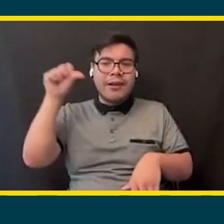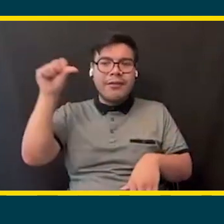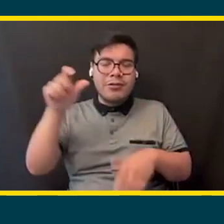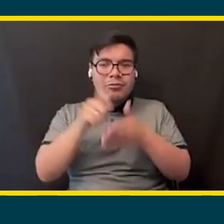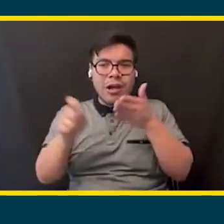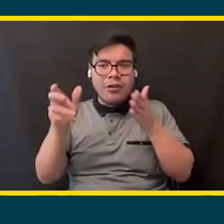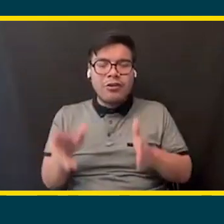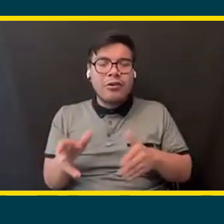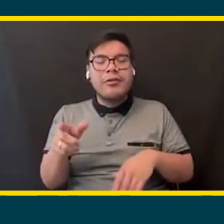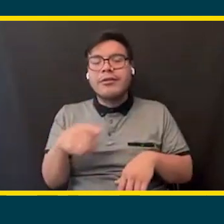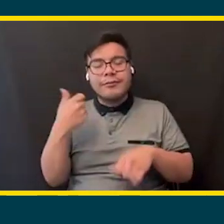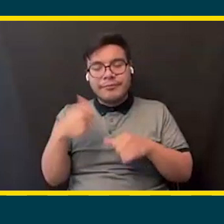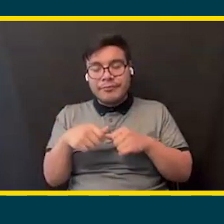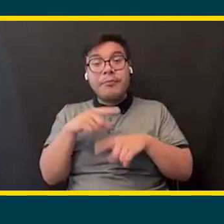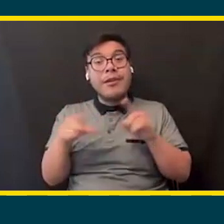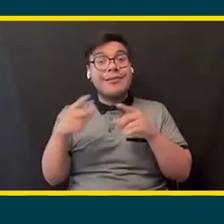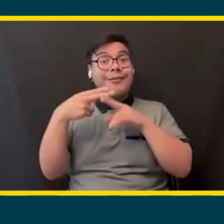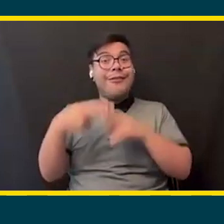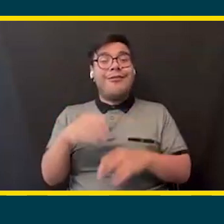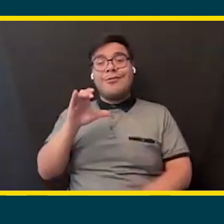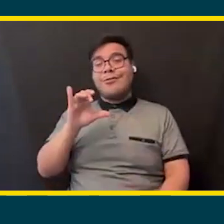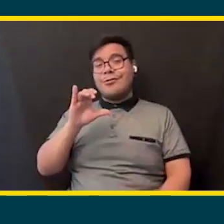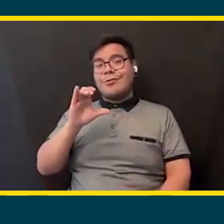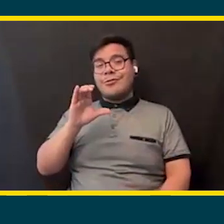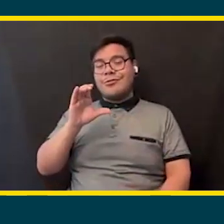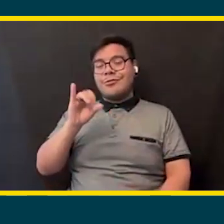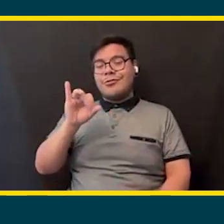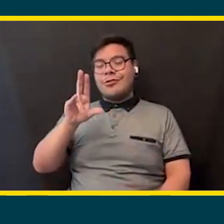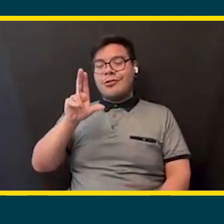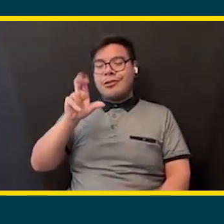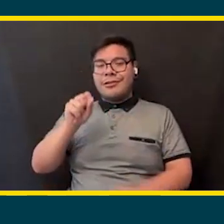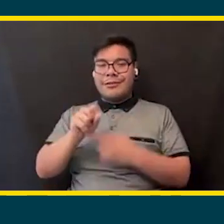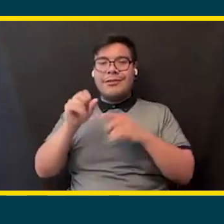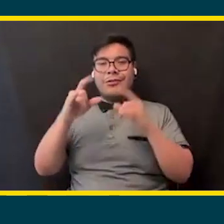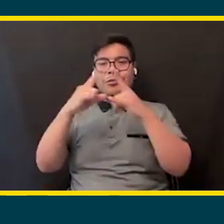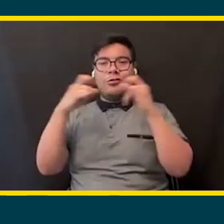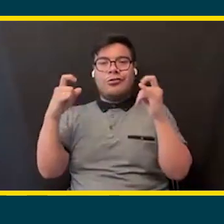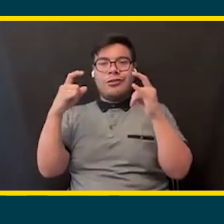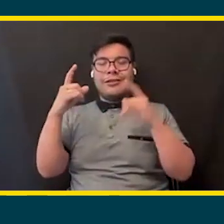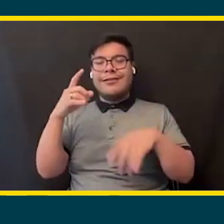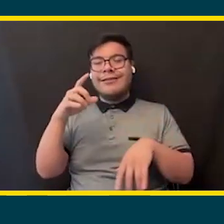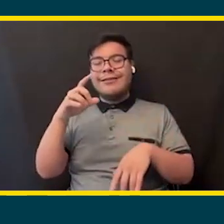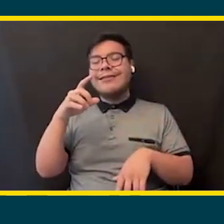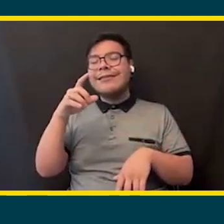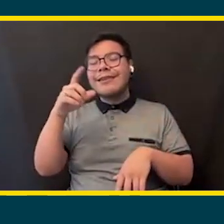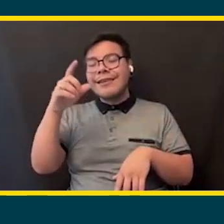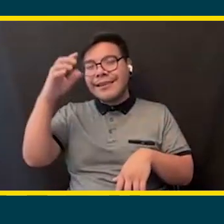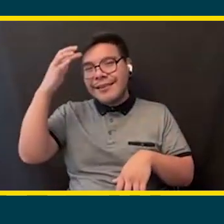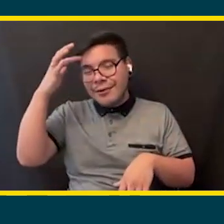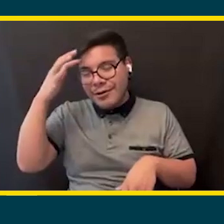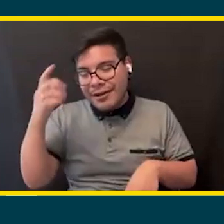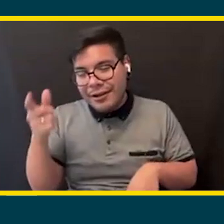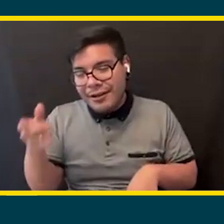sorry. But it's called the circus tent theory, where basically if the theory says that the only